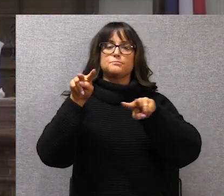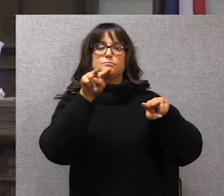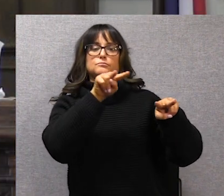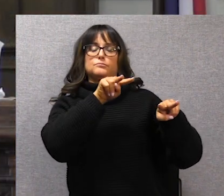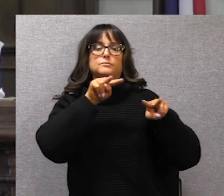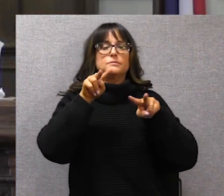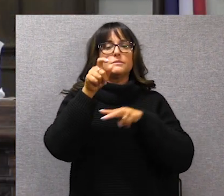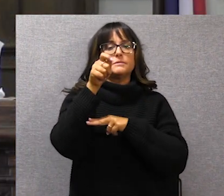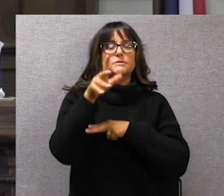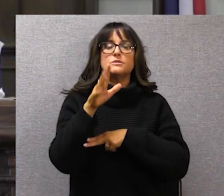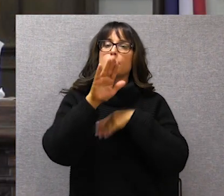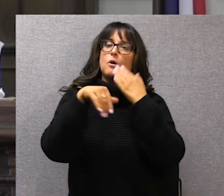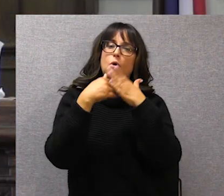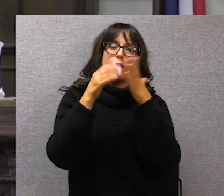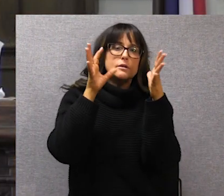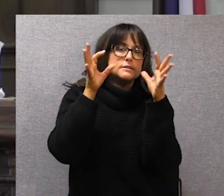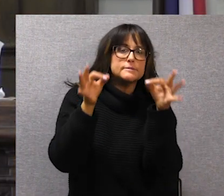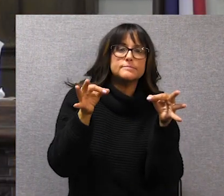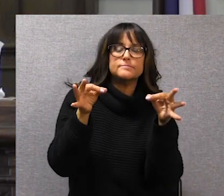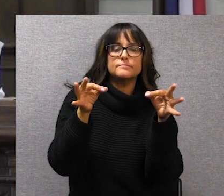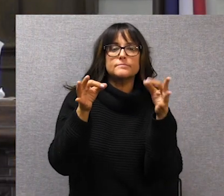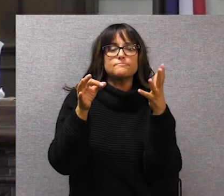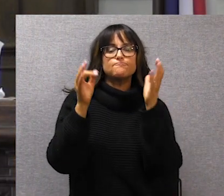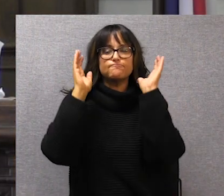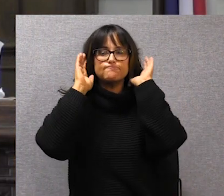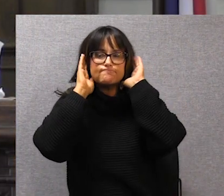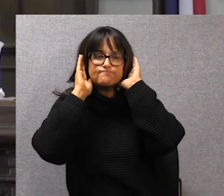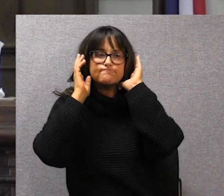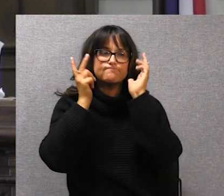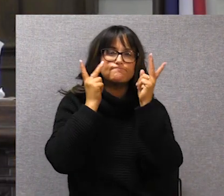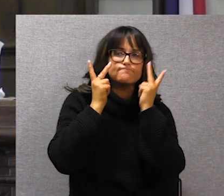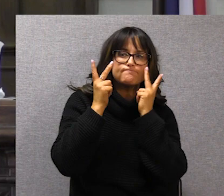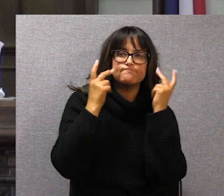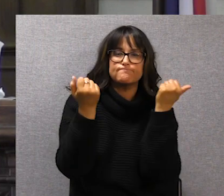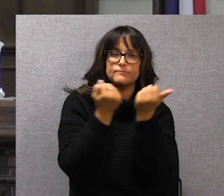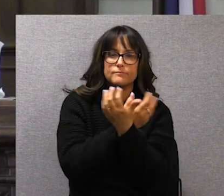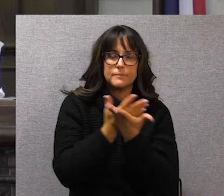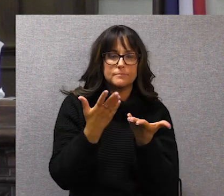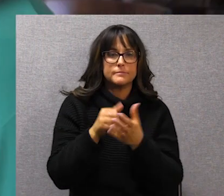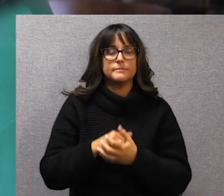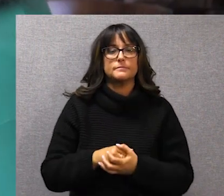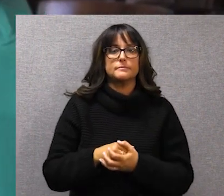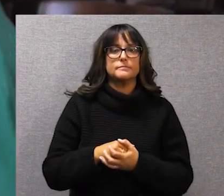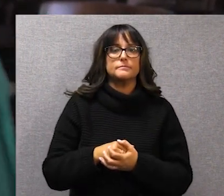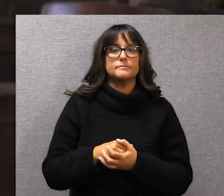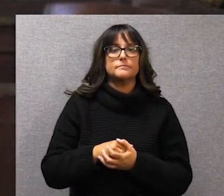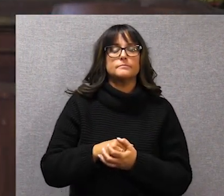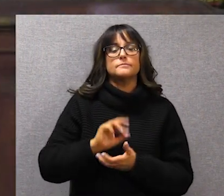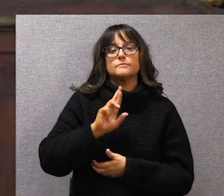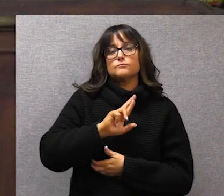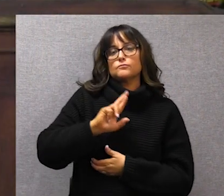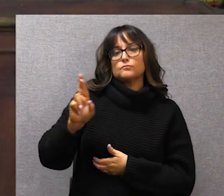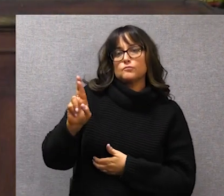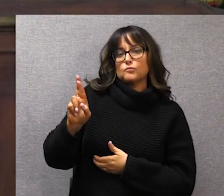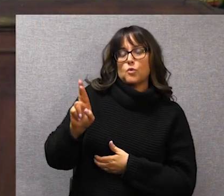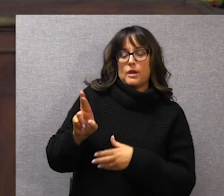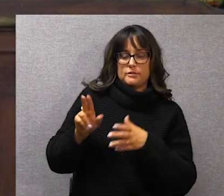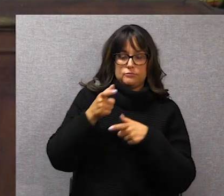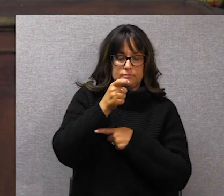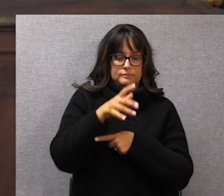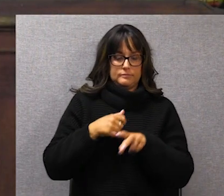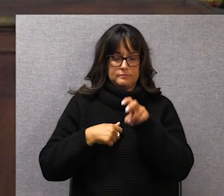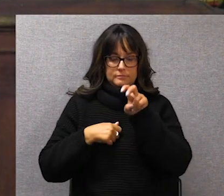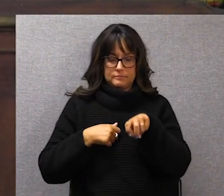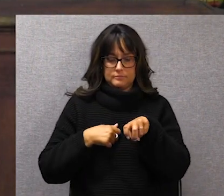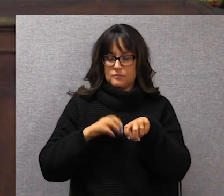courtroom where the judge is able to make all decisions and see and hear everything that's taking place. To the right of the judge is the court clerk